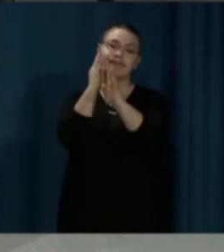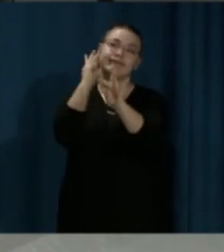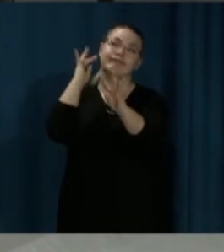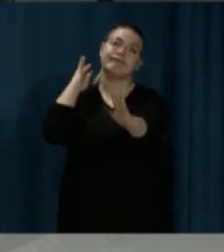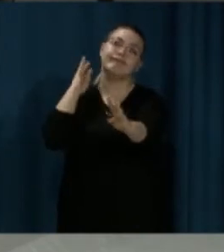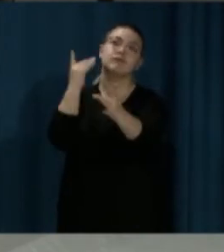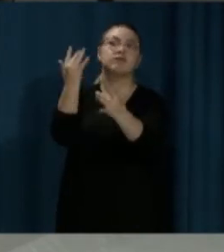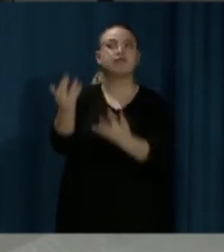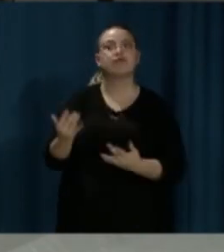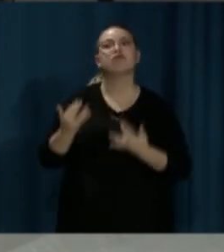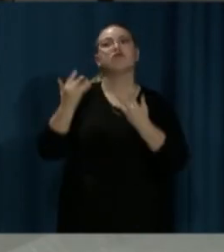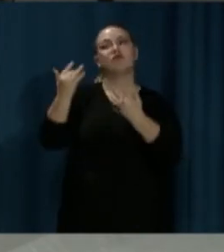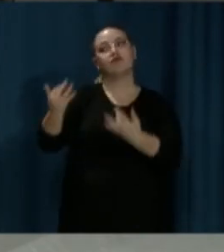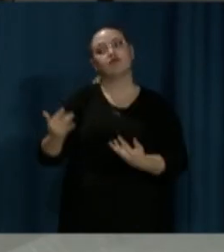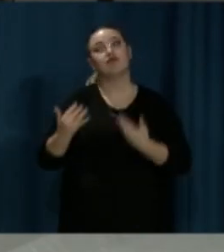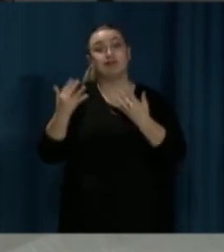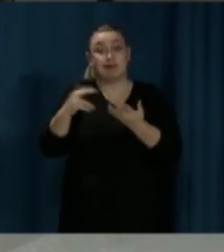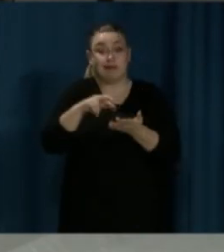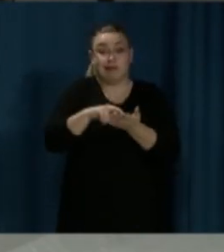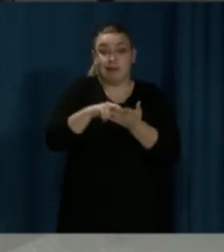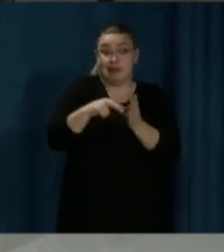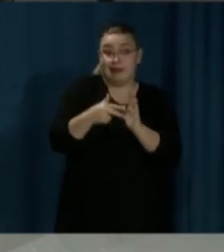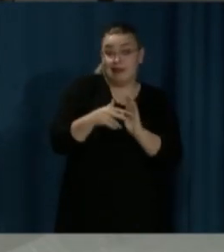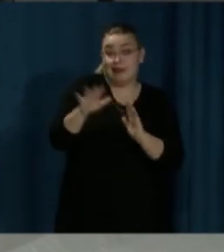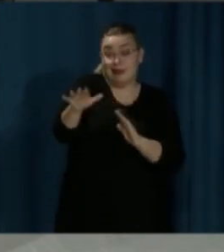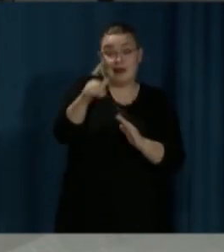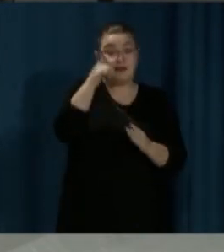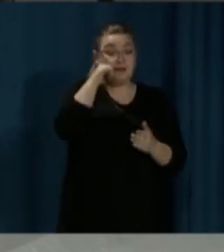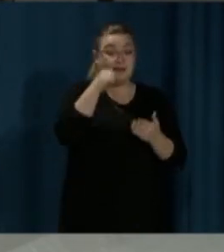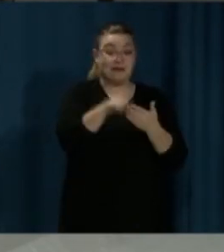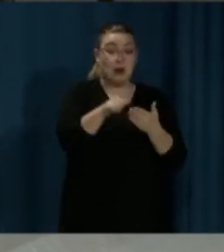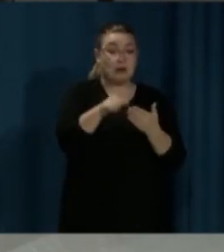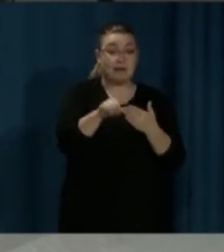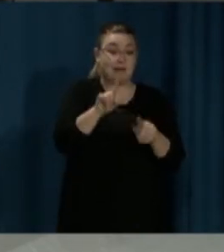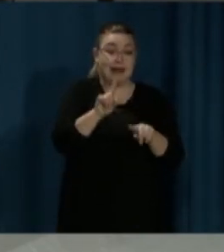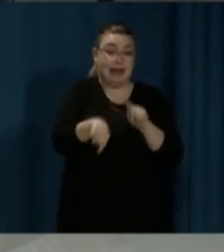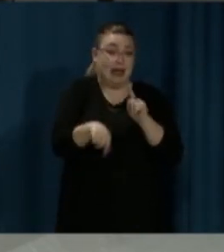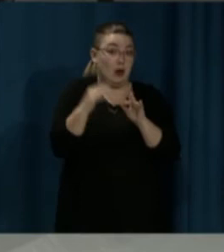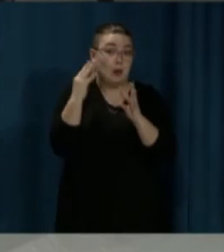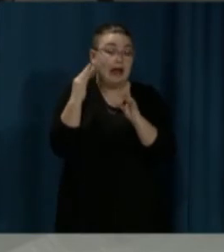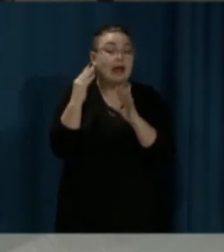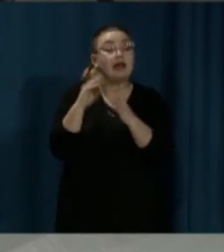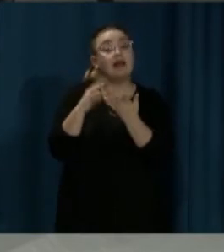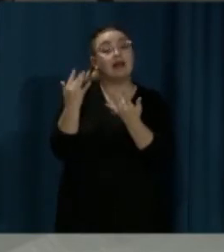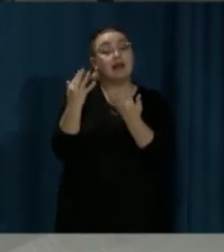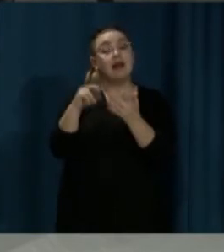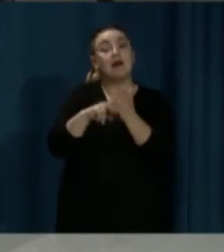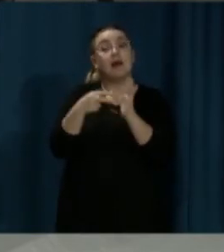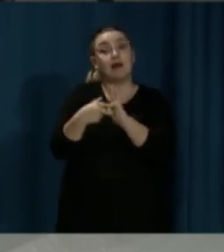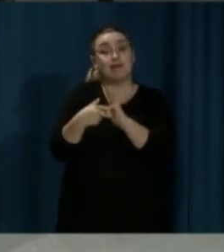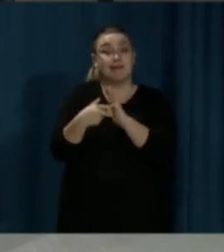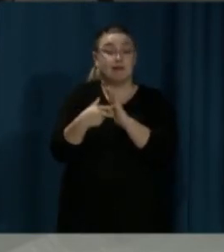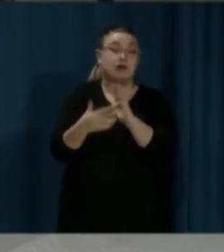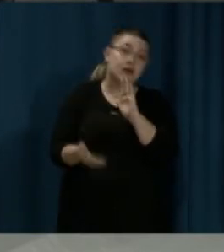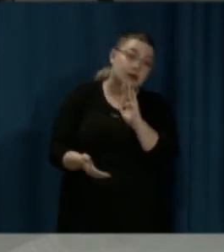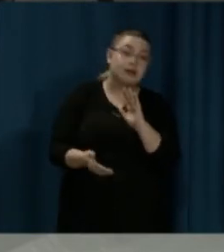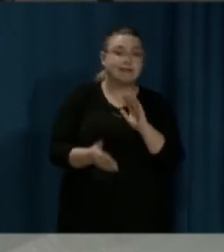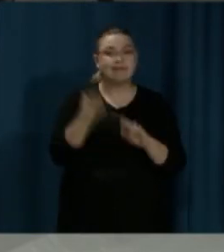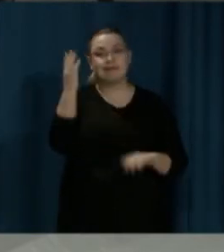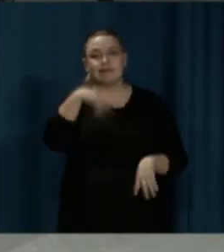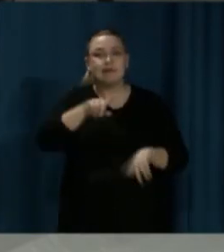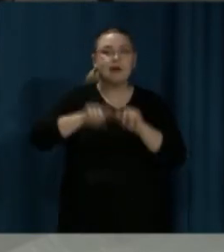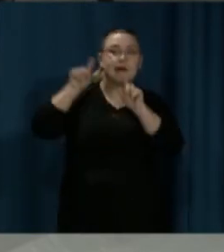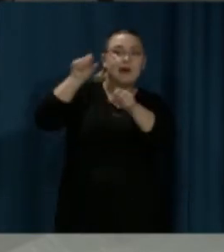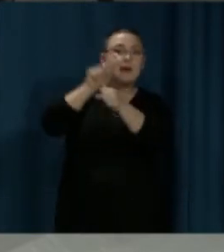Does their vote end up maybe getting left because simply they didn't have the hour to wait and they had to get to work or get to the daycare